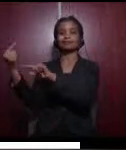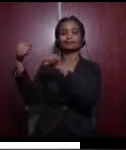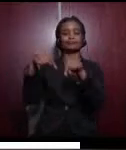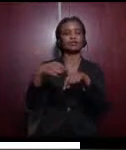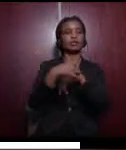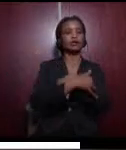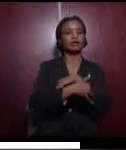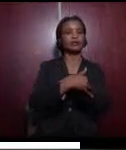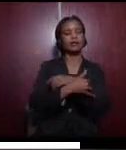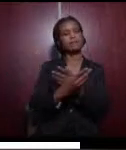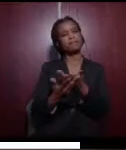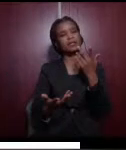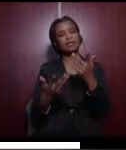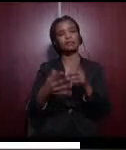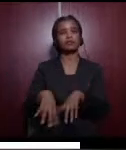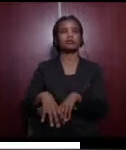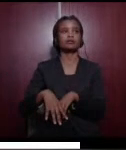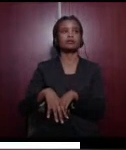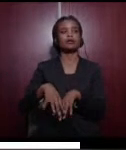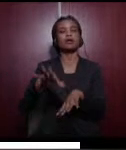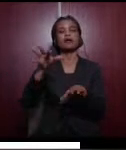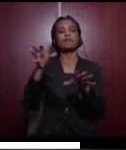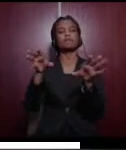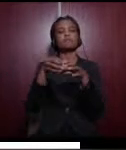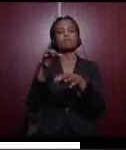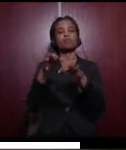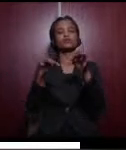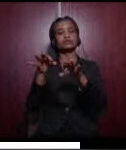of political violence, as a victim of